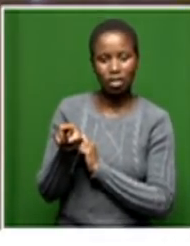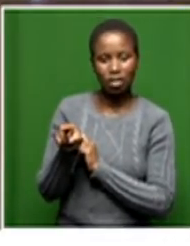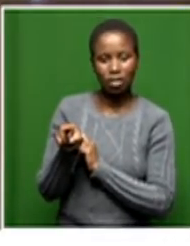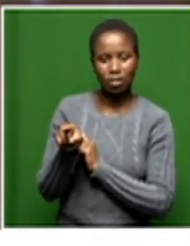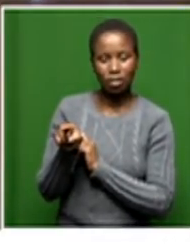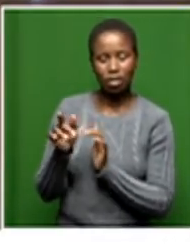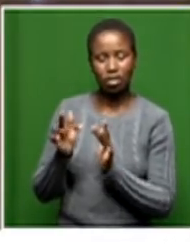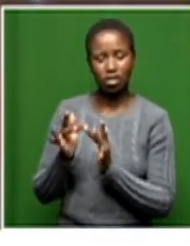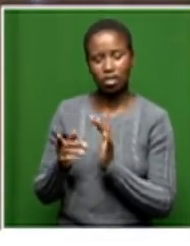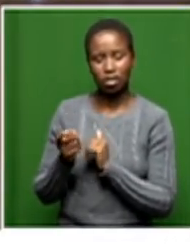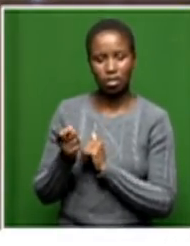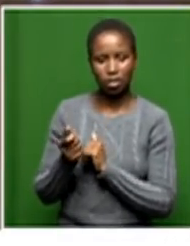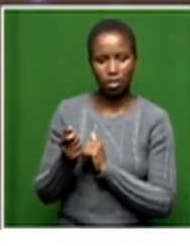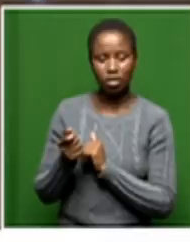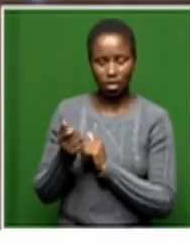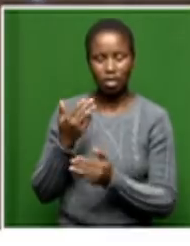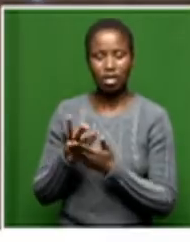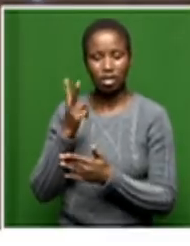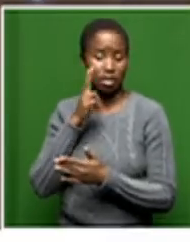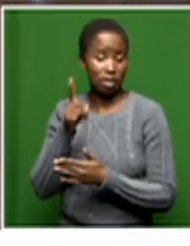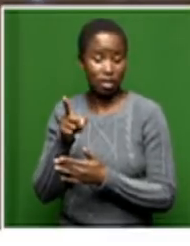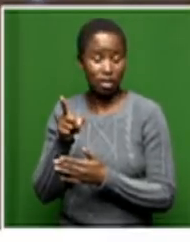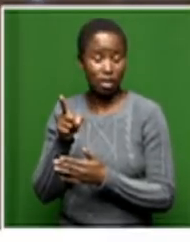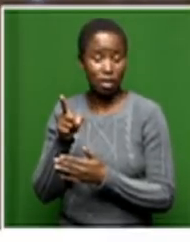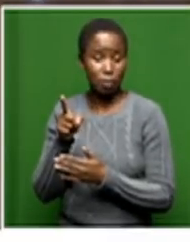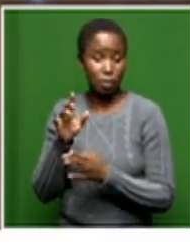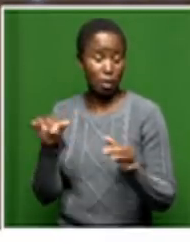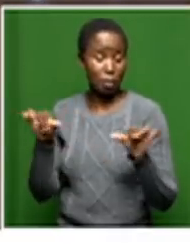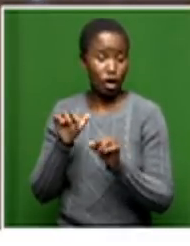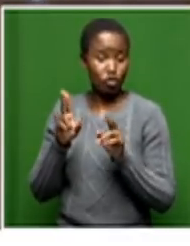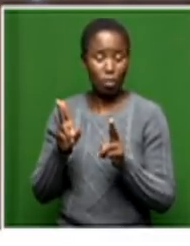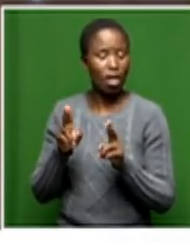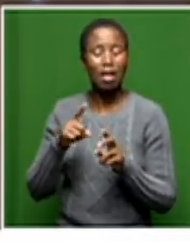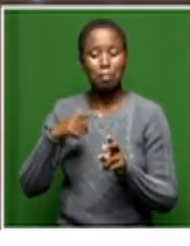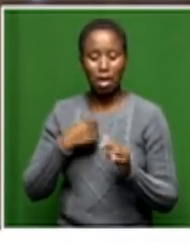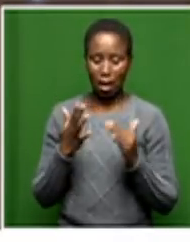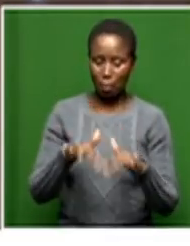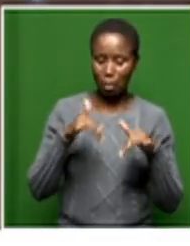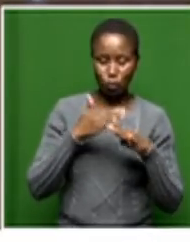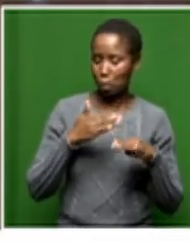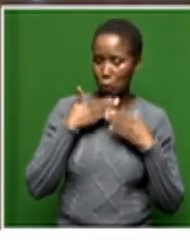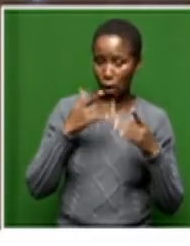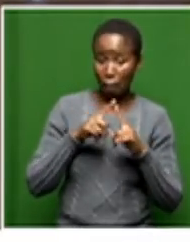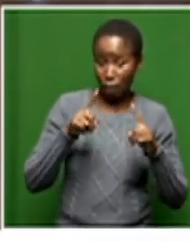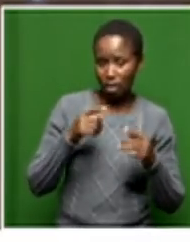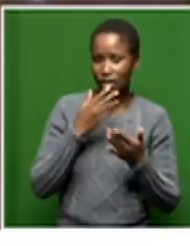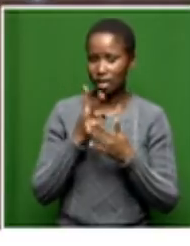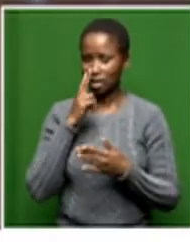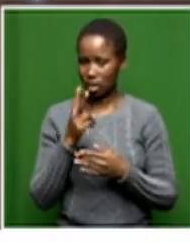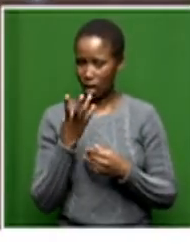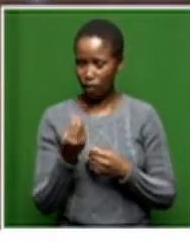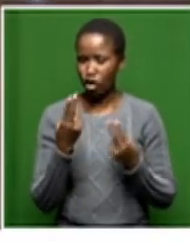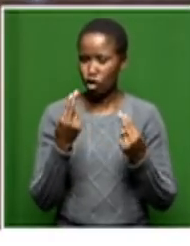but beyond that, it's back to normal. I may not be in parliament, but my sense is that you have a new